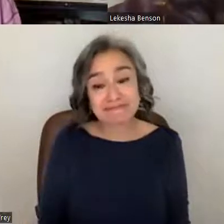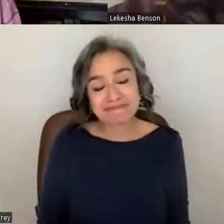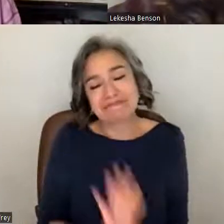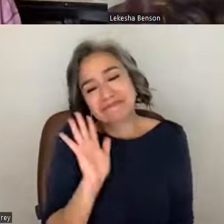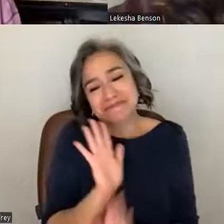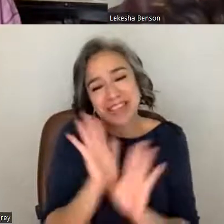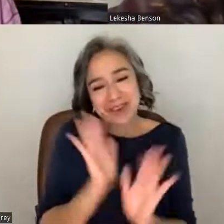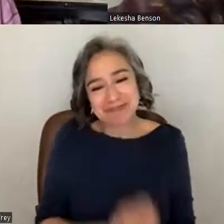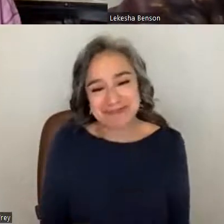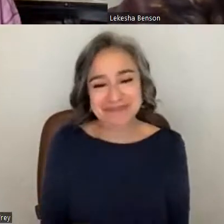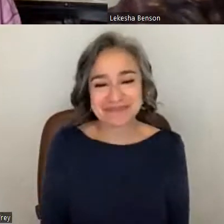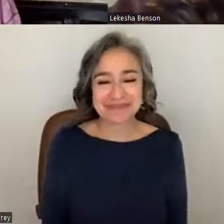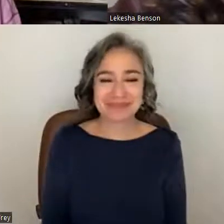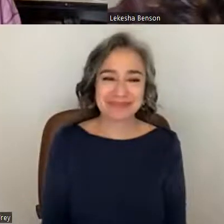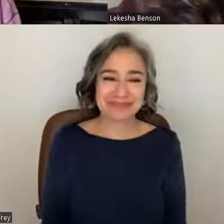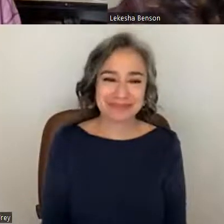that's all.